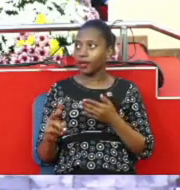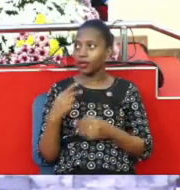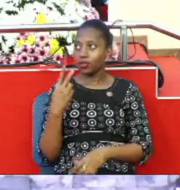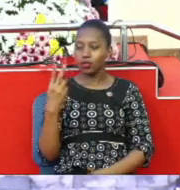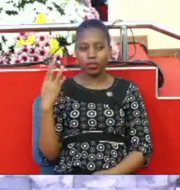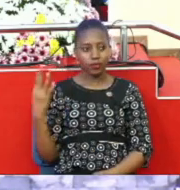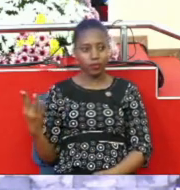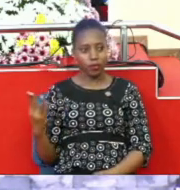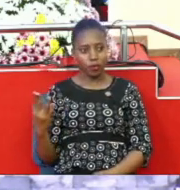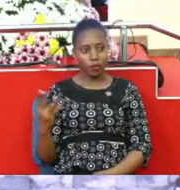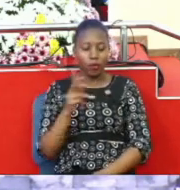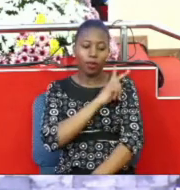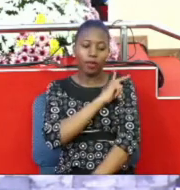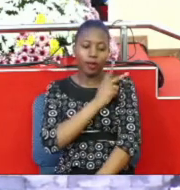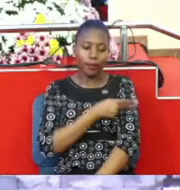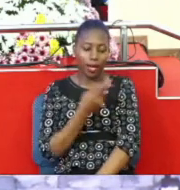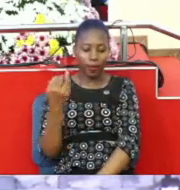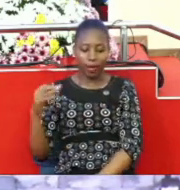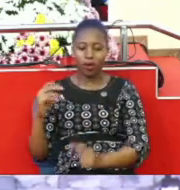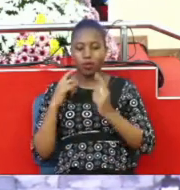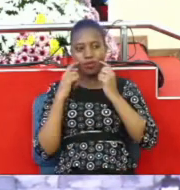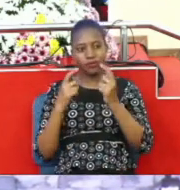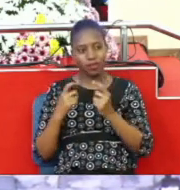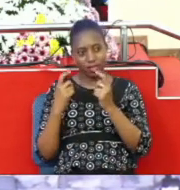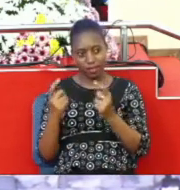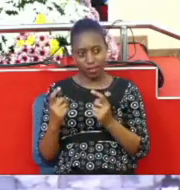sin. Sin is like a powerful drug